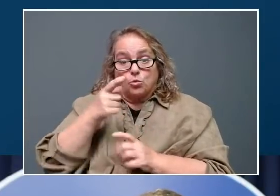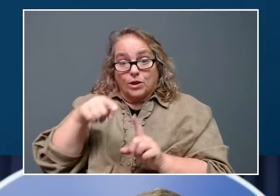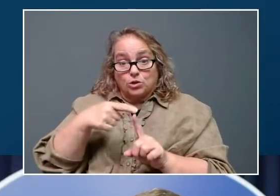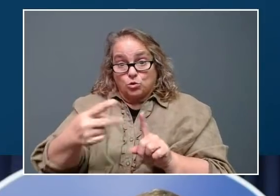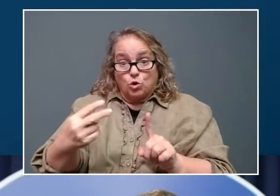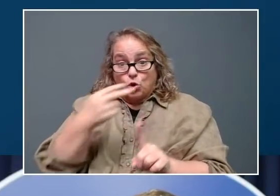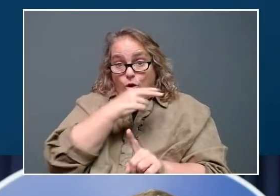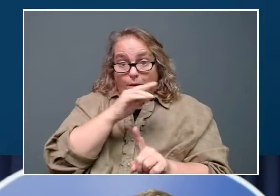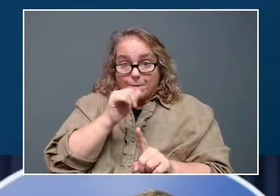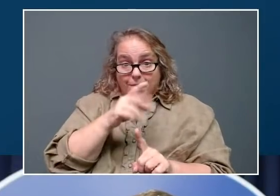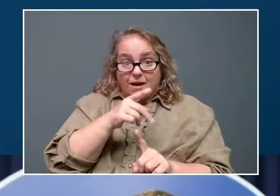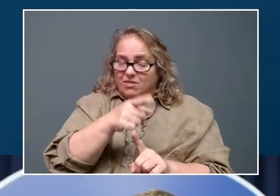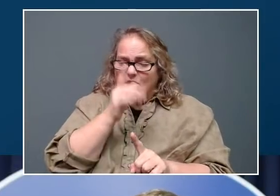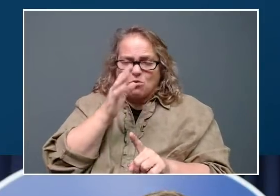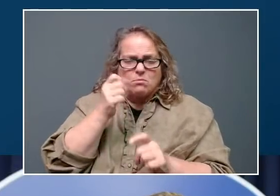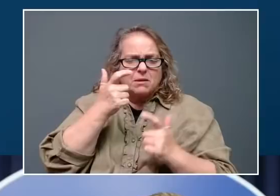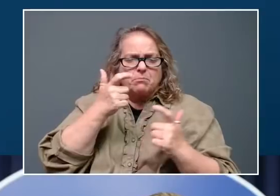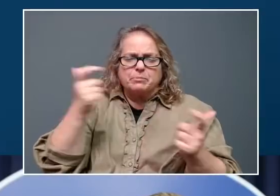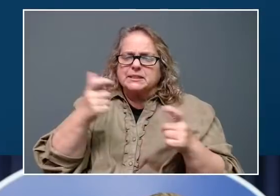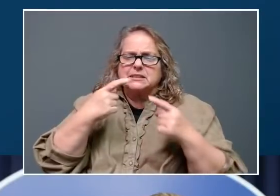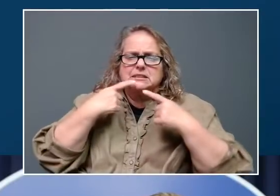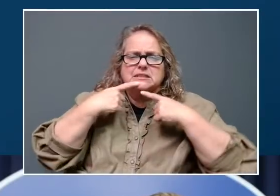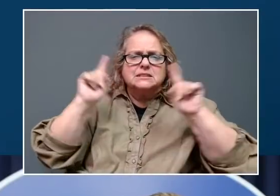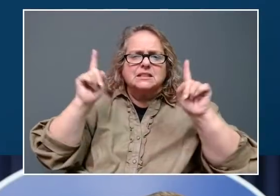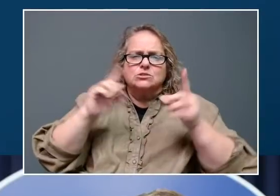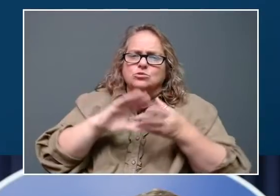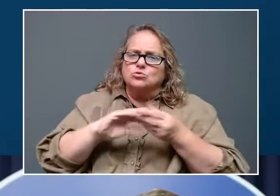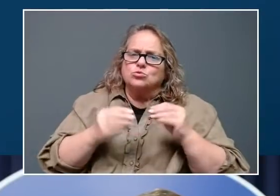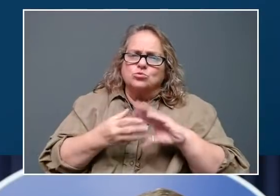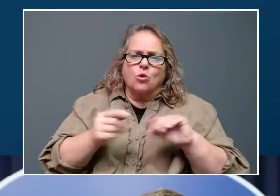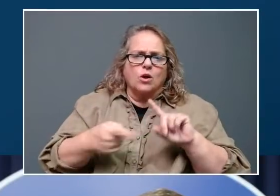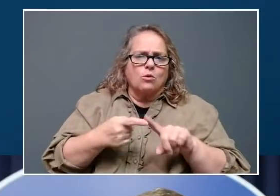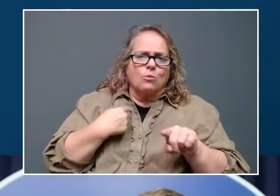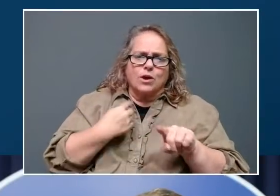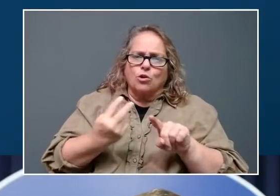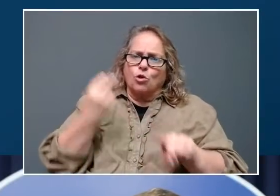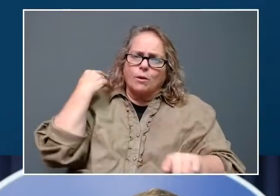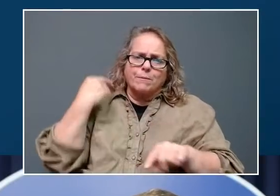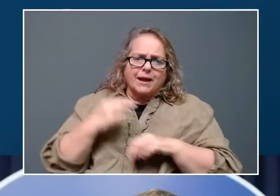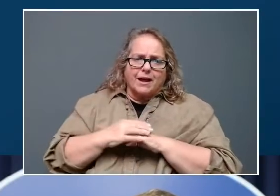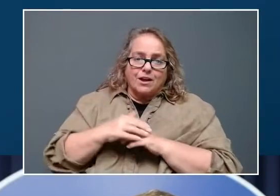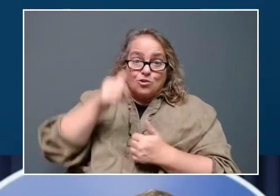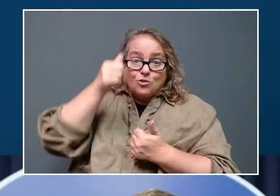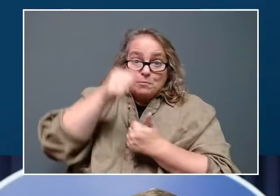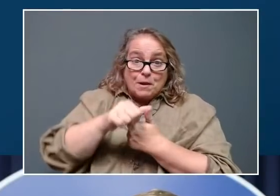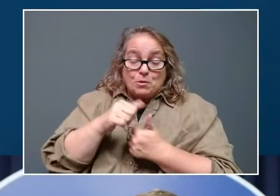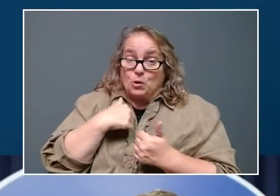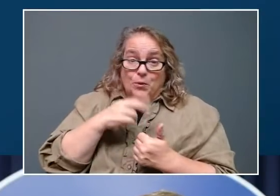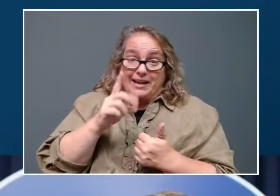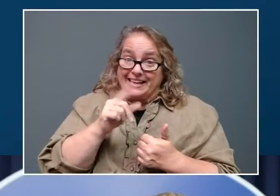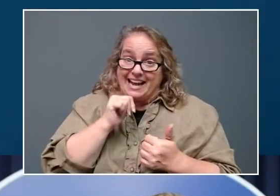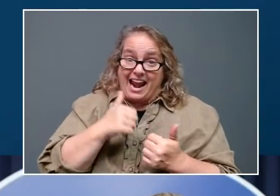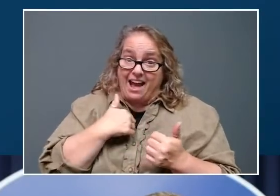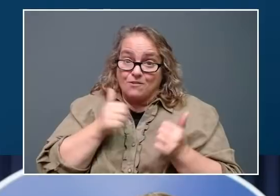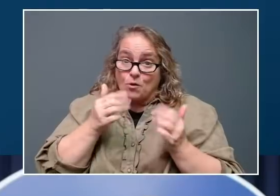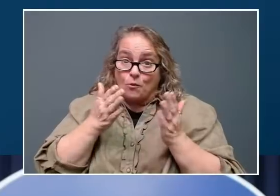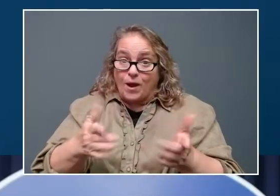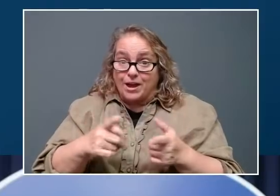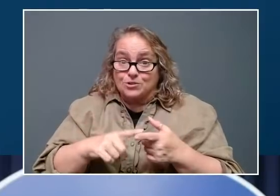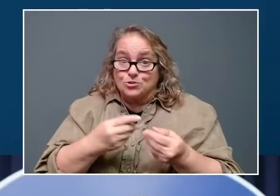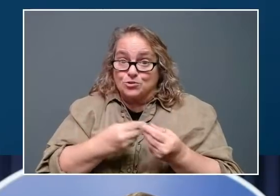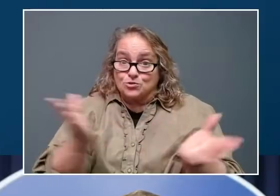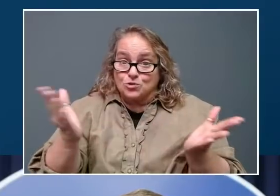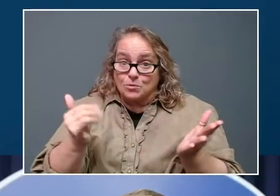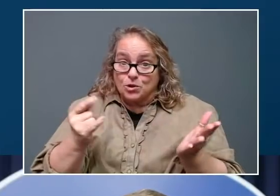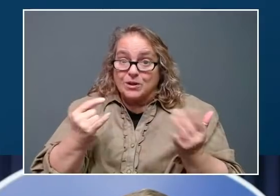incredible success story. And remember, we didn't have a network a year ago to distribute these. And now it's so robust that we